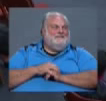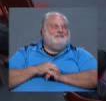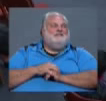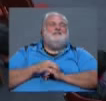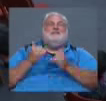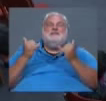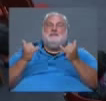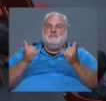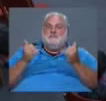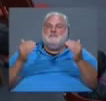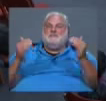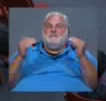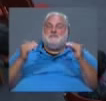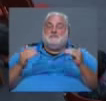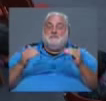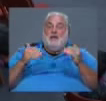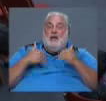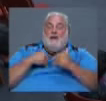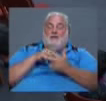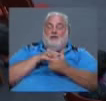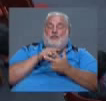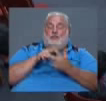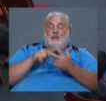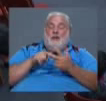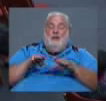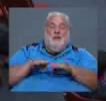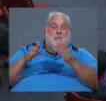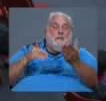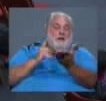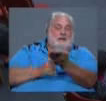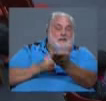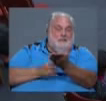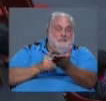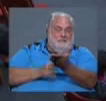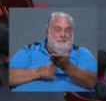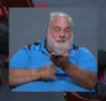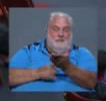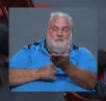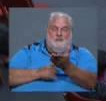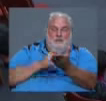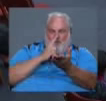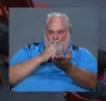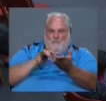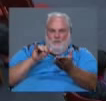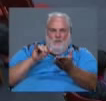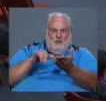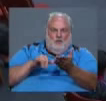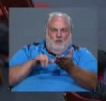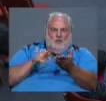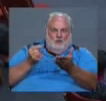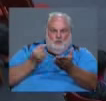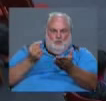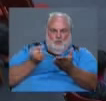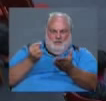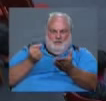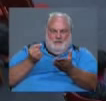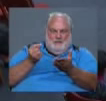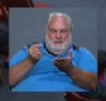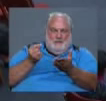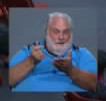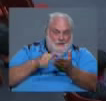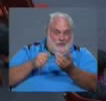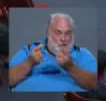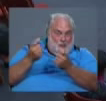We can now, you'll note we have 3 public hearings for Tuesday. Are there